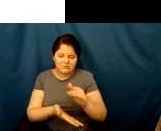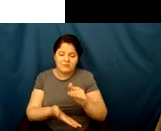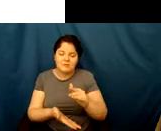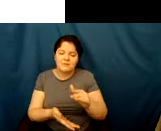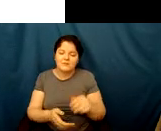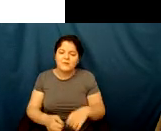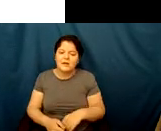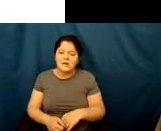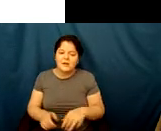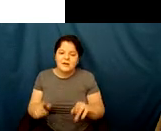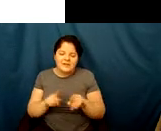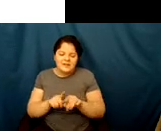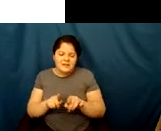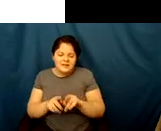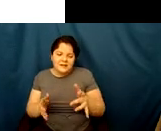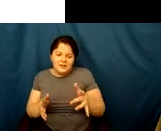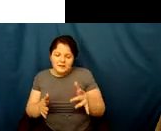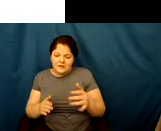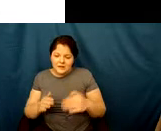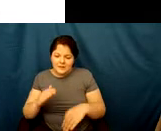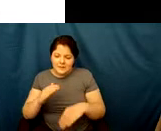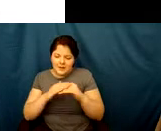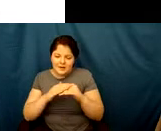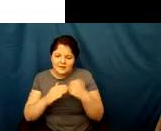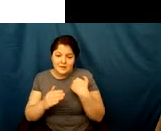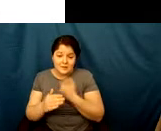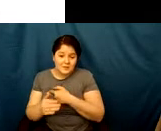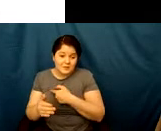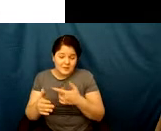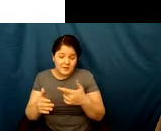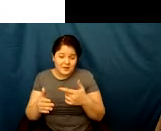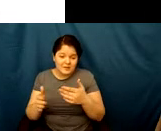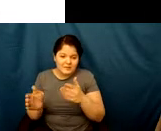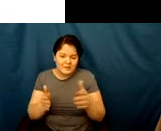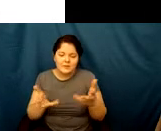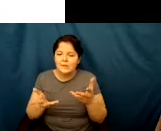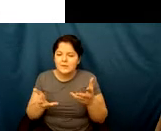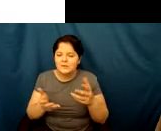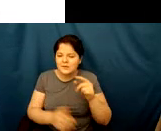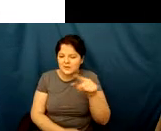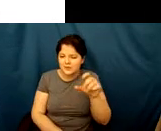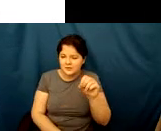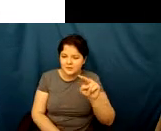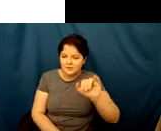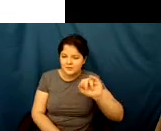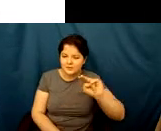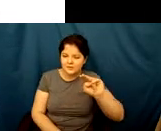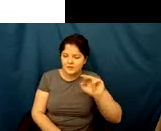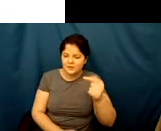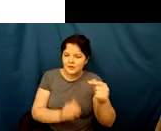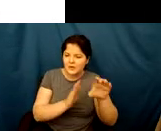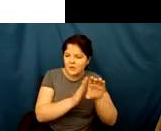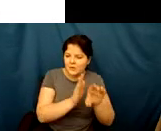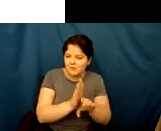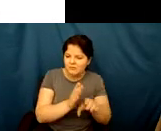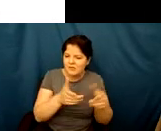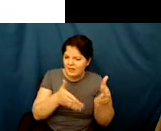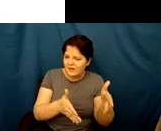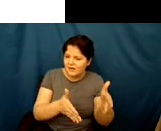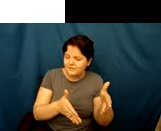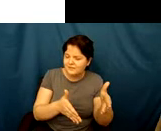certainly the maximum we would build is what the zoning code allows. And, if the